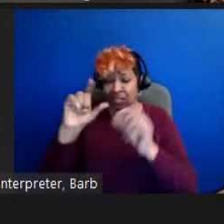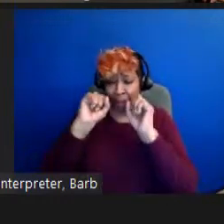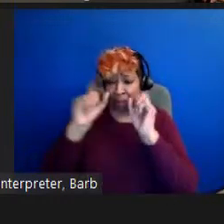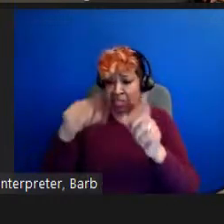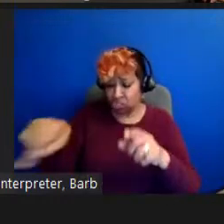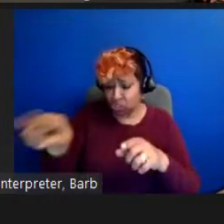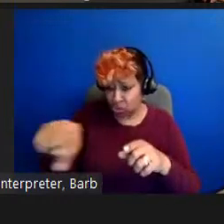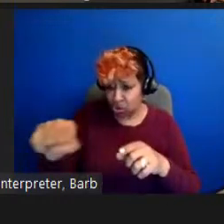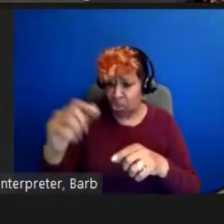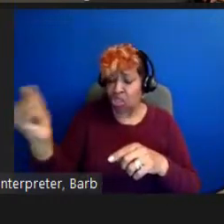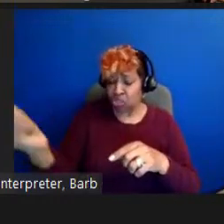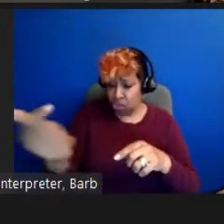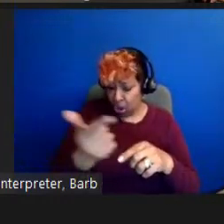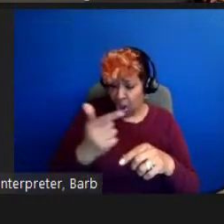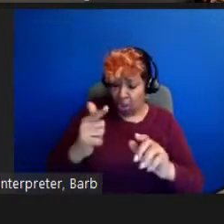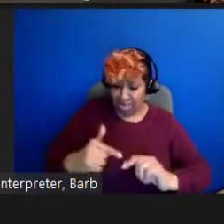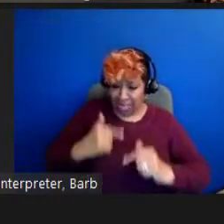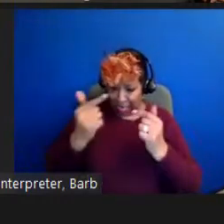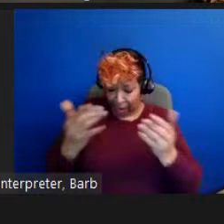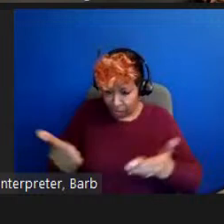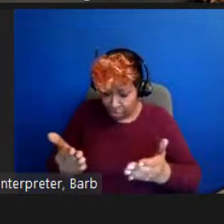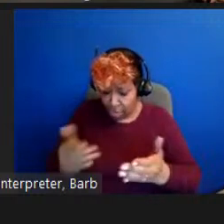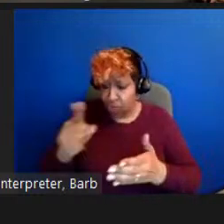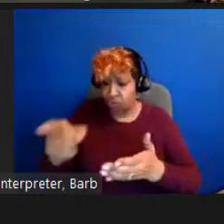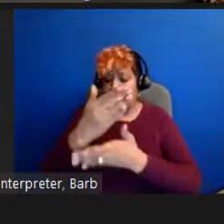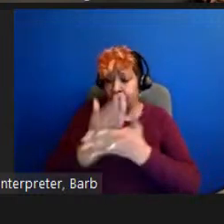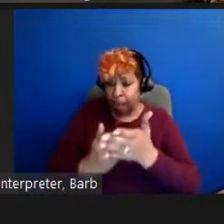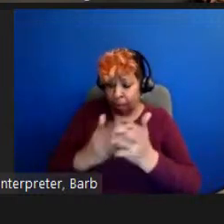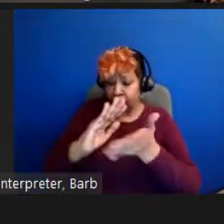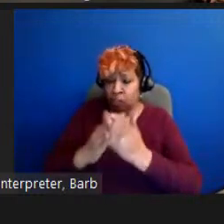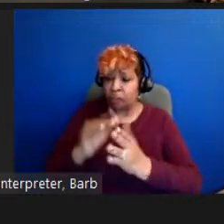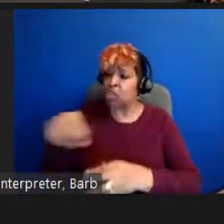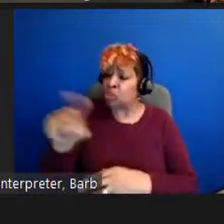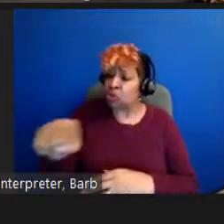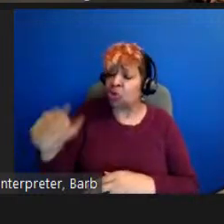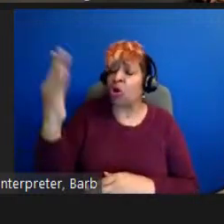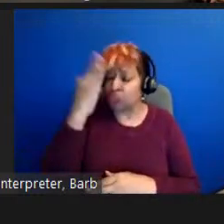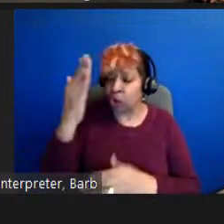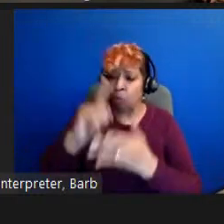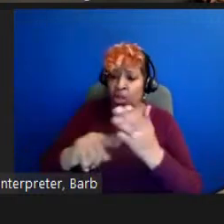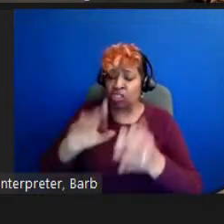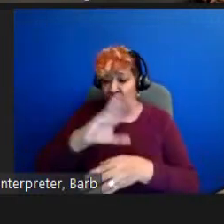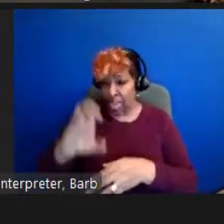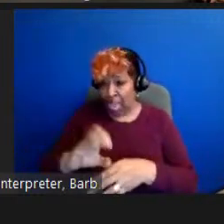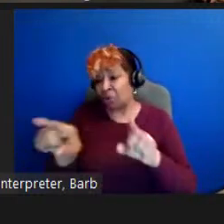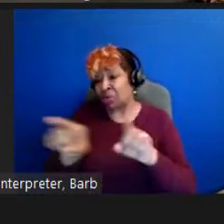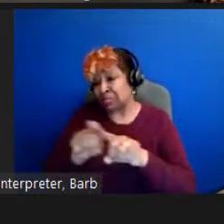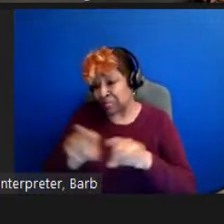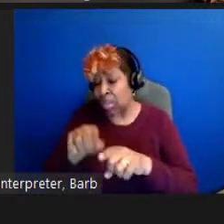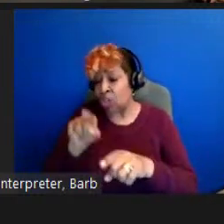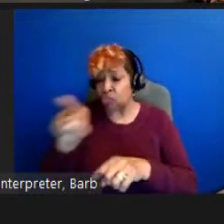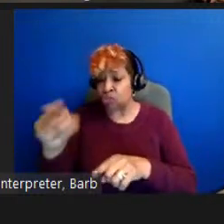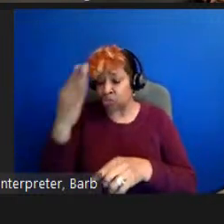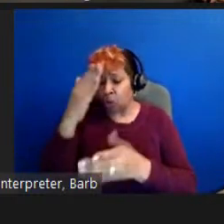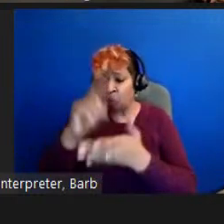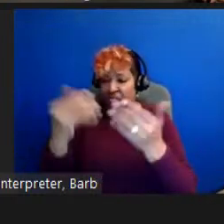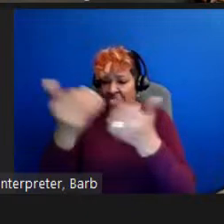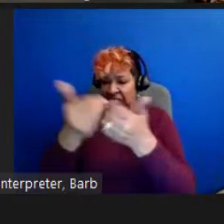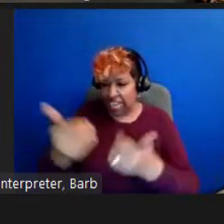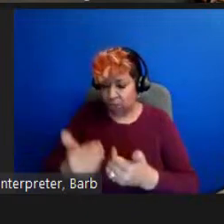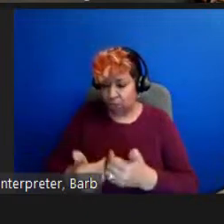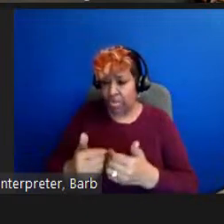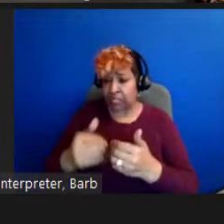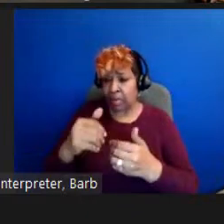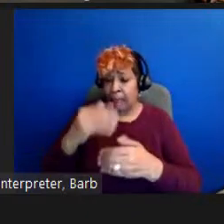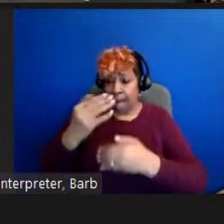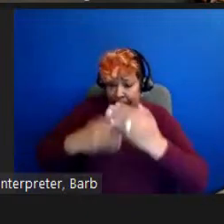you you live here, you're a part of the community, and you know what Chicago is like. You know what the segregation patterns here